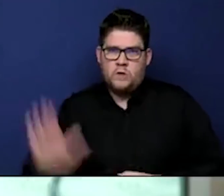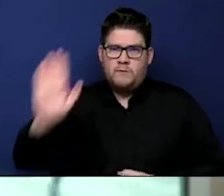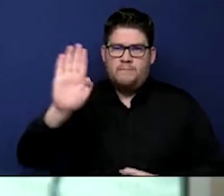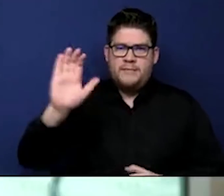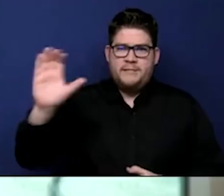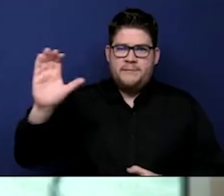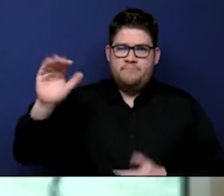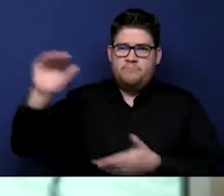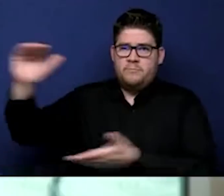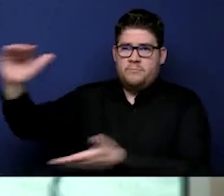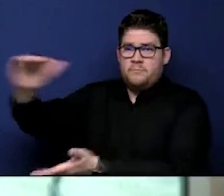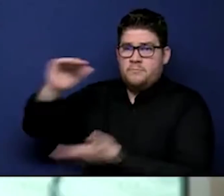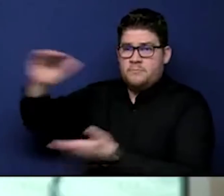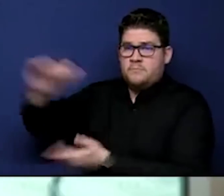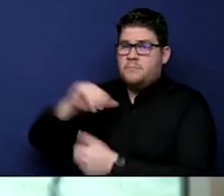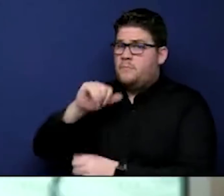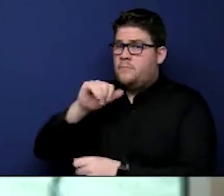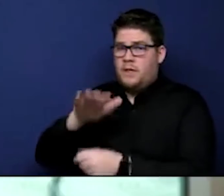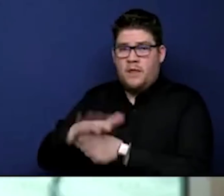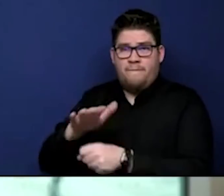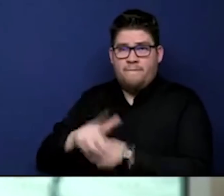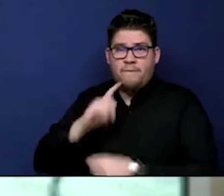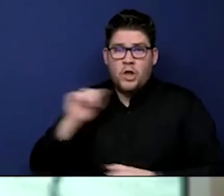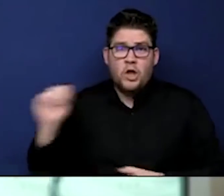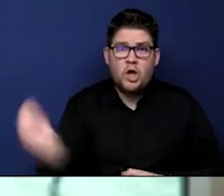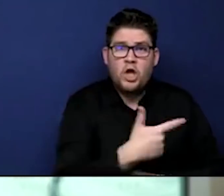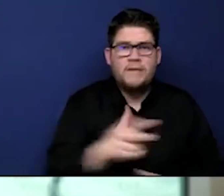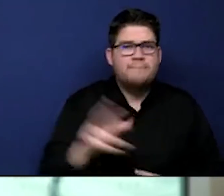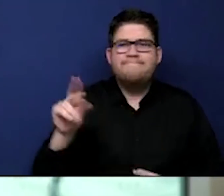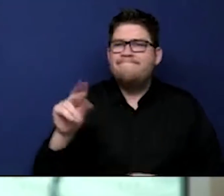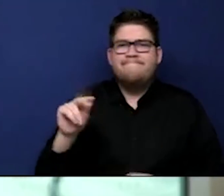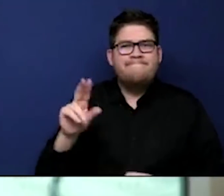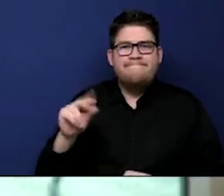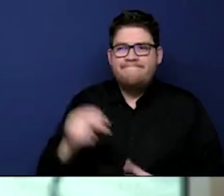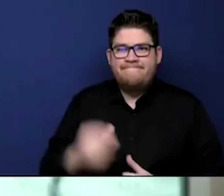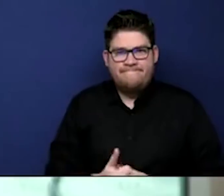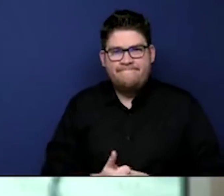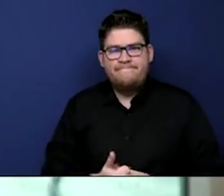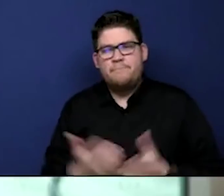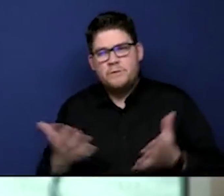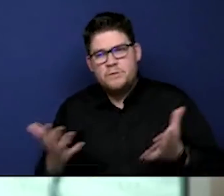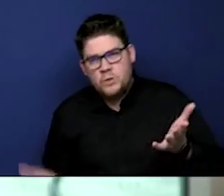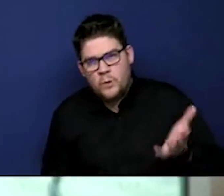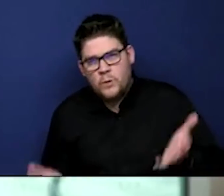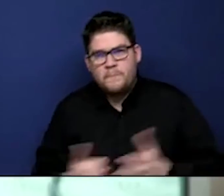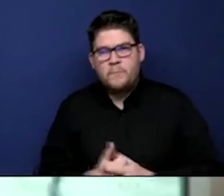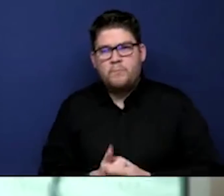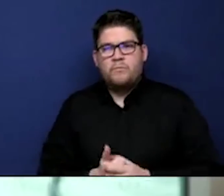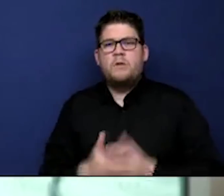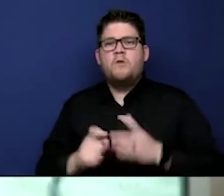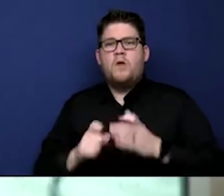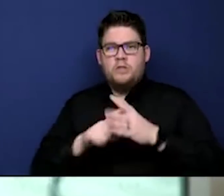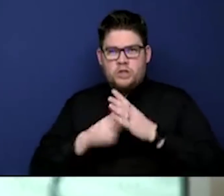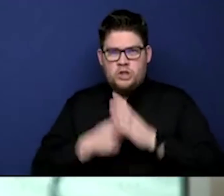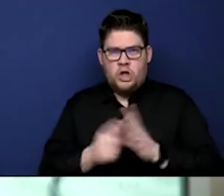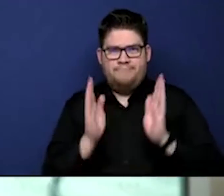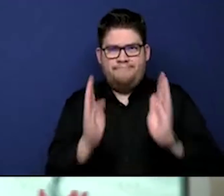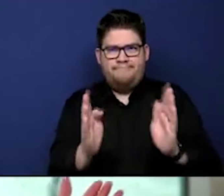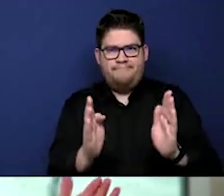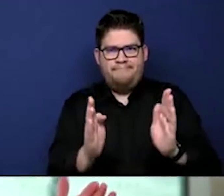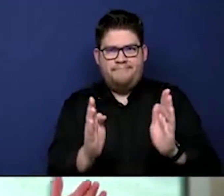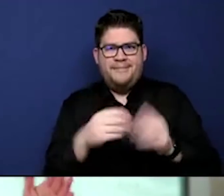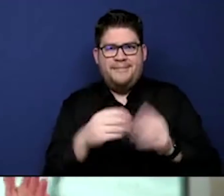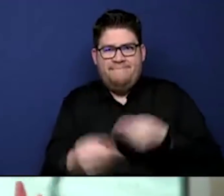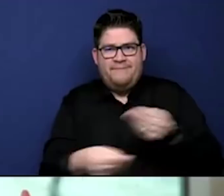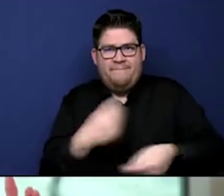have enough vaccine to provide it to everybody. But it's a way of jump-starting that part of the age